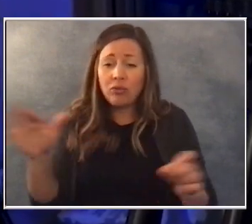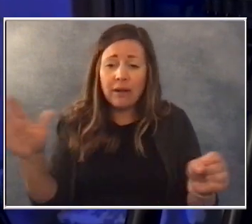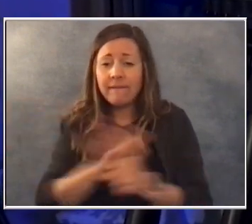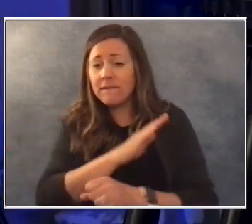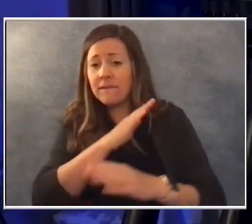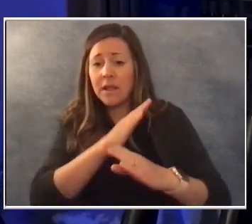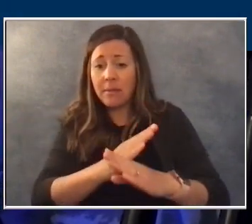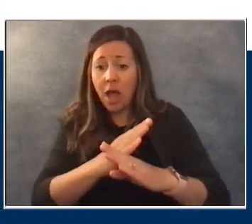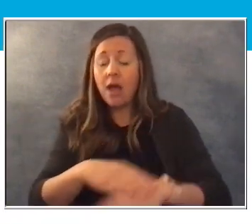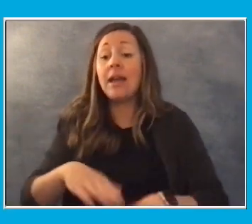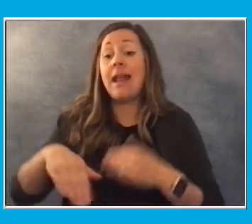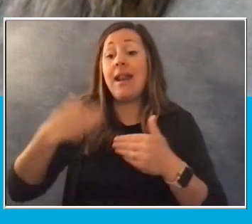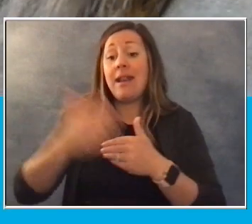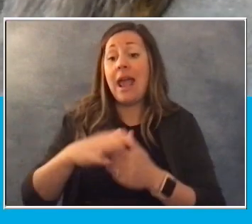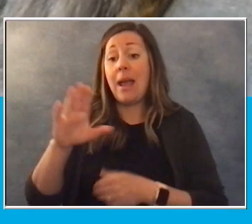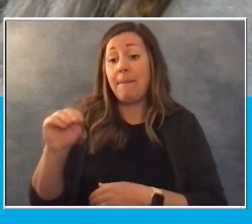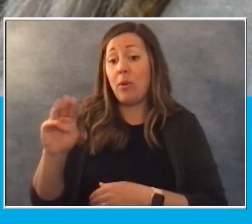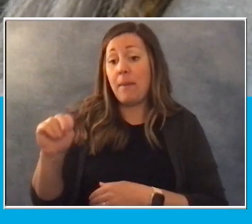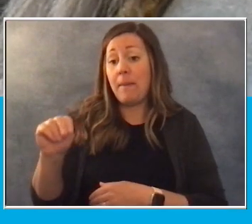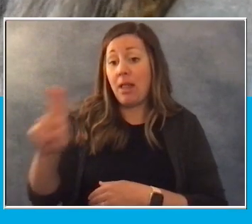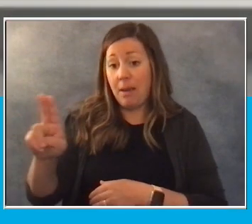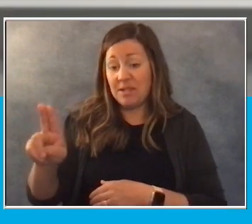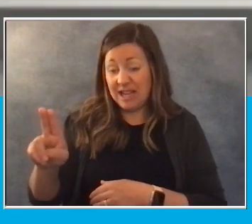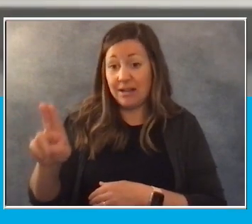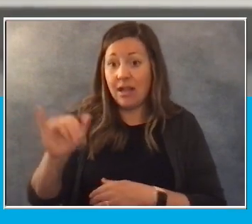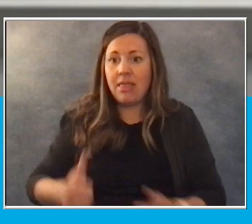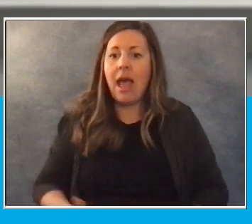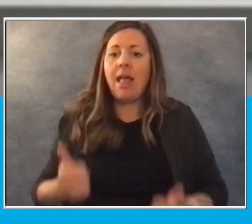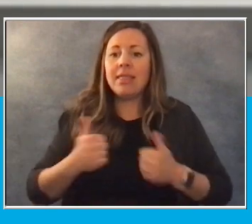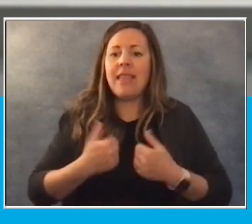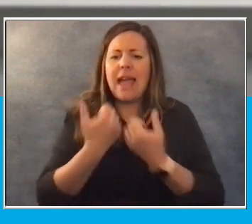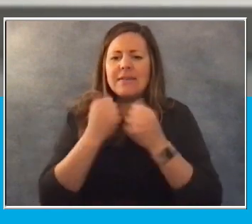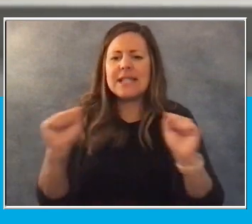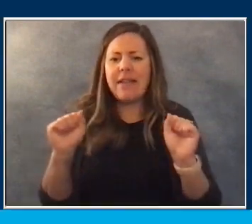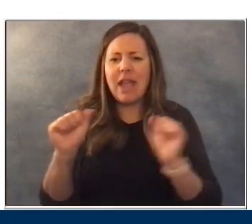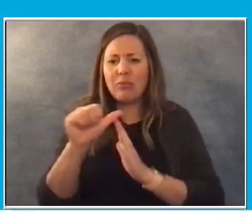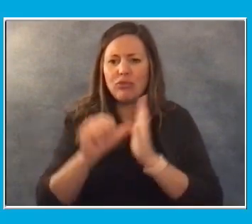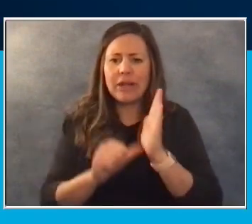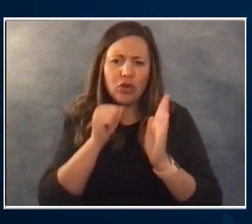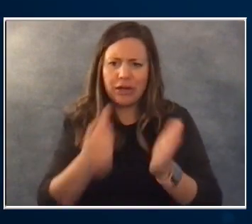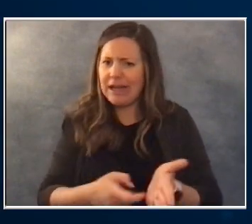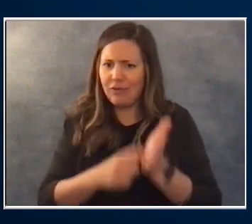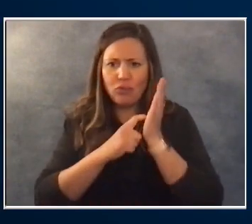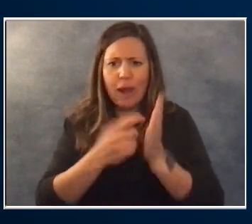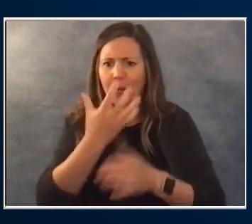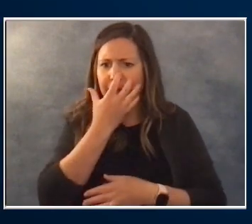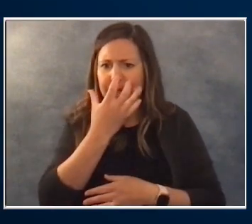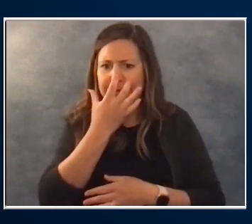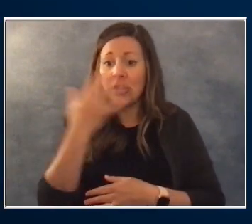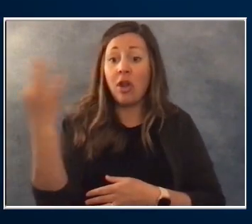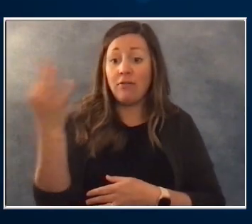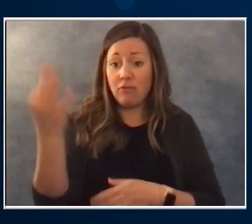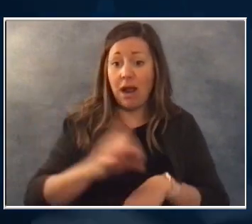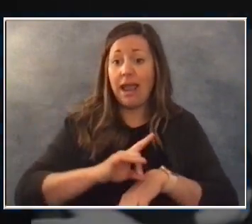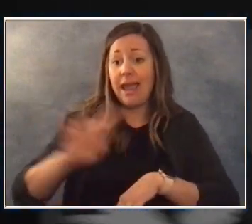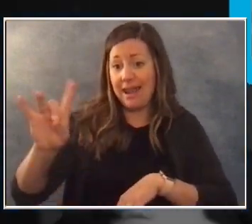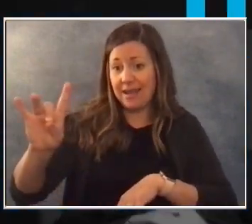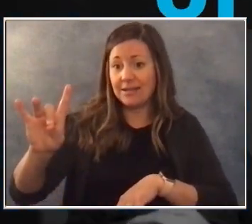next Morning Medical Update. The life-saving procedure that didn't even require anesthesia. Friday at 8.